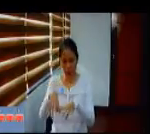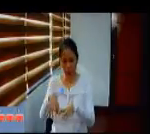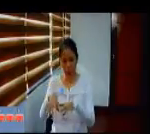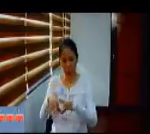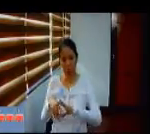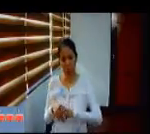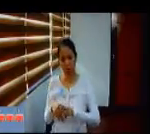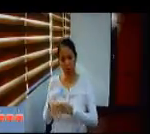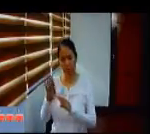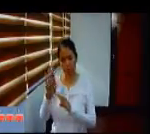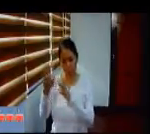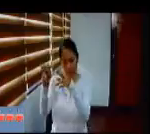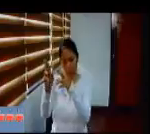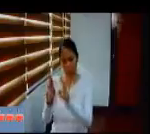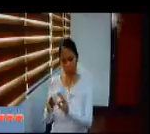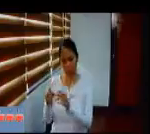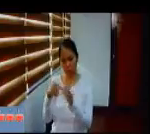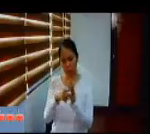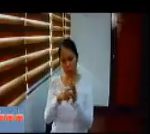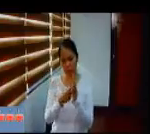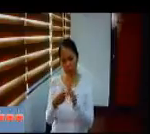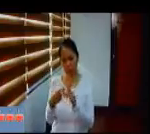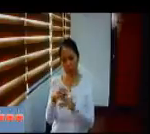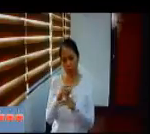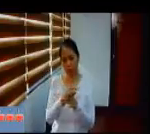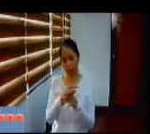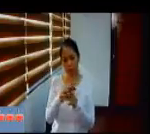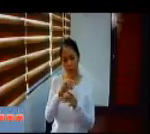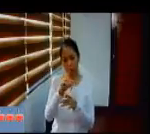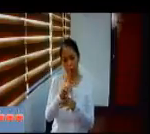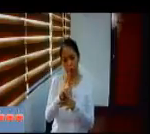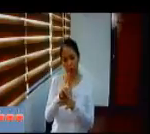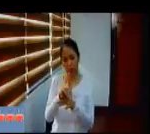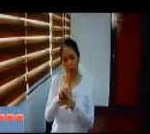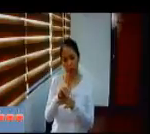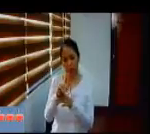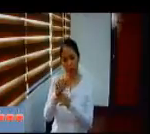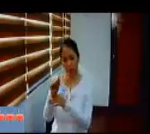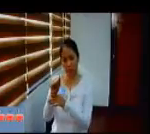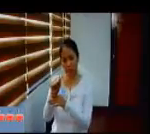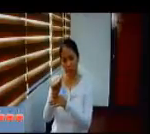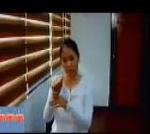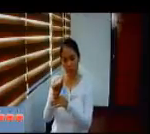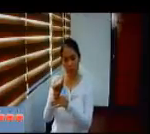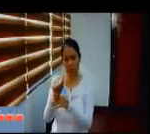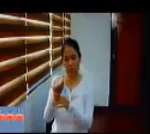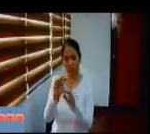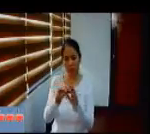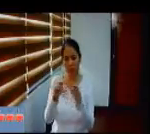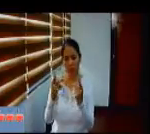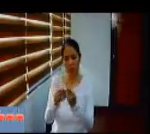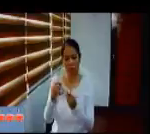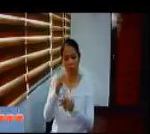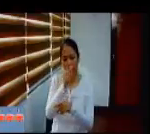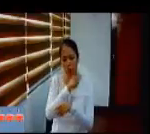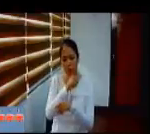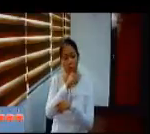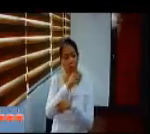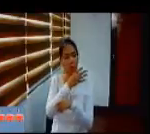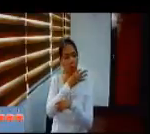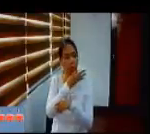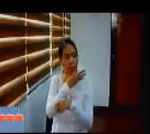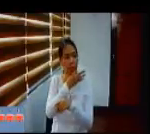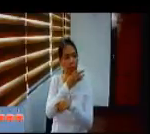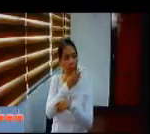Your Honors, when I started at the Department of Agriculture way back in the 1990s, which was the last decade of the last